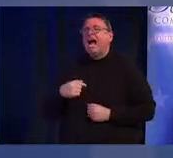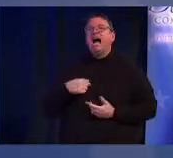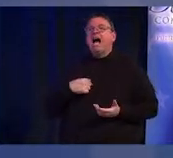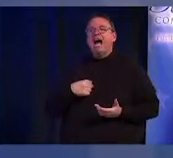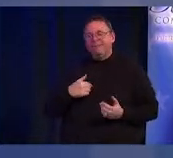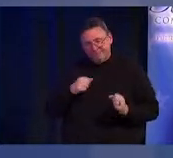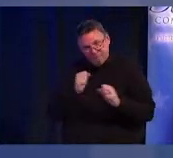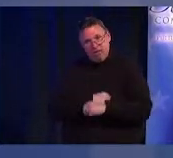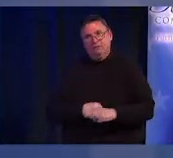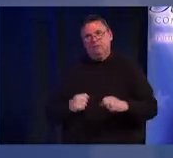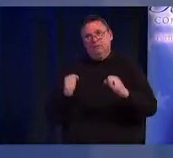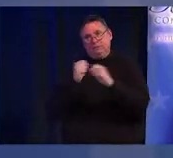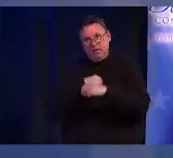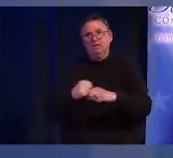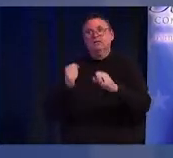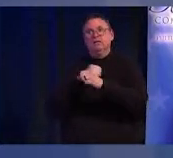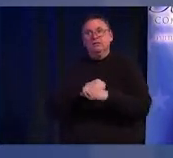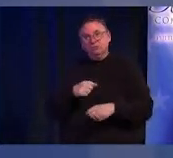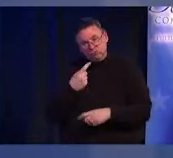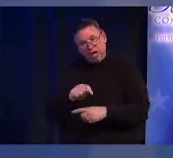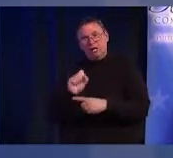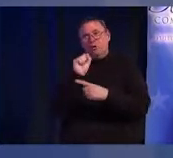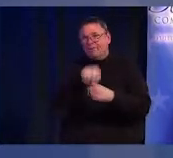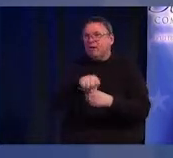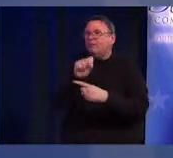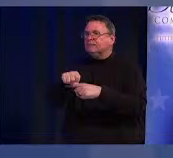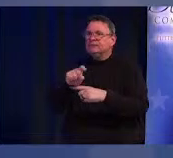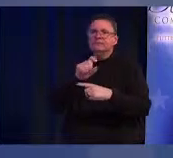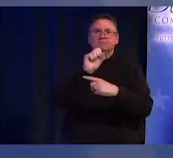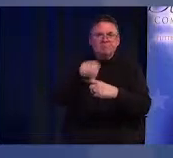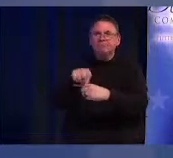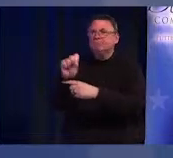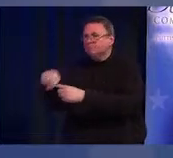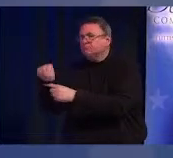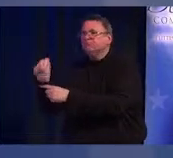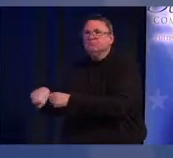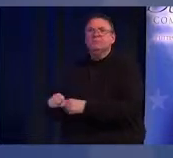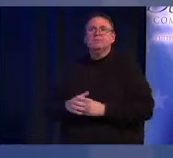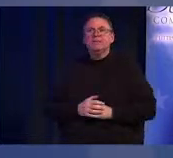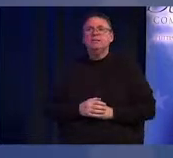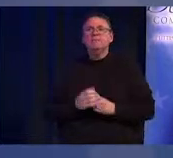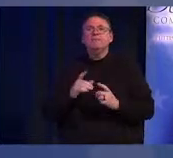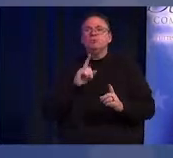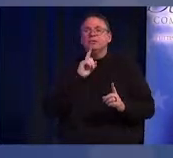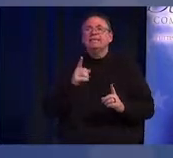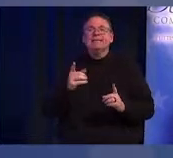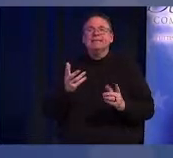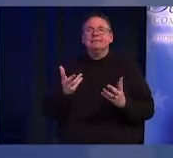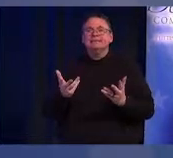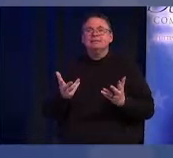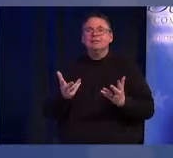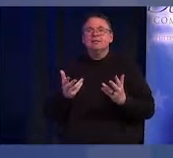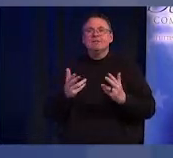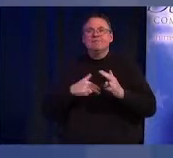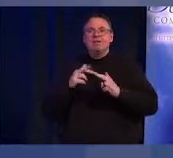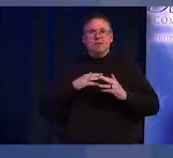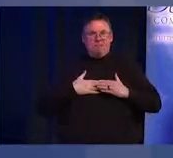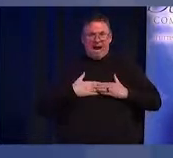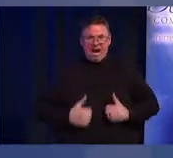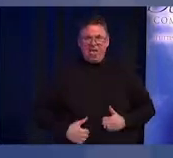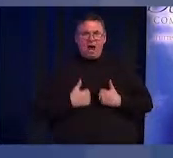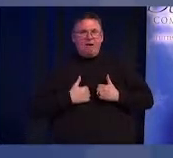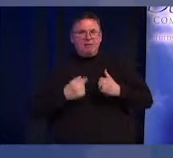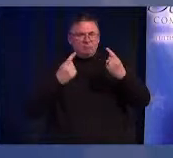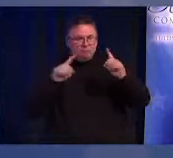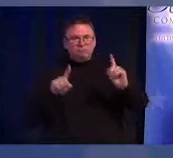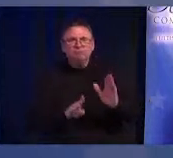hard to overcome those issues and to fight to rebuild my life in a way